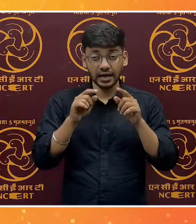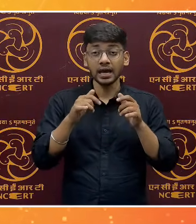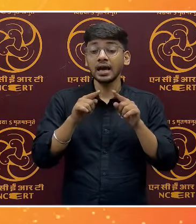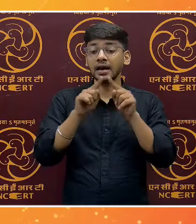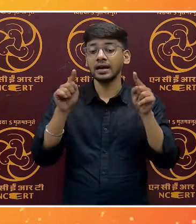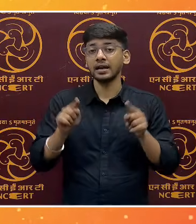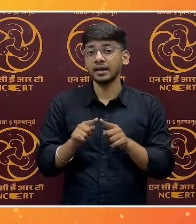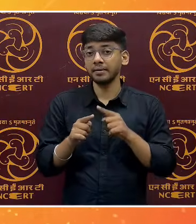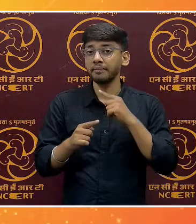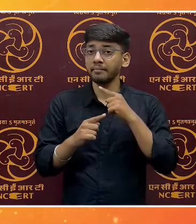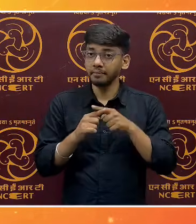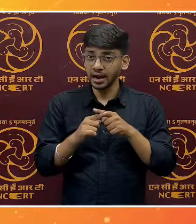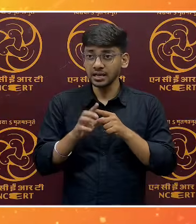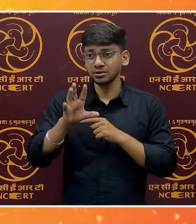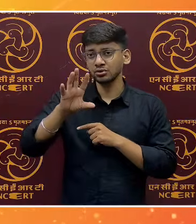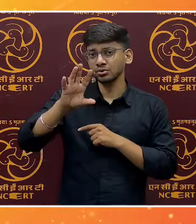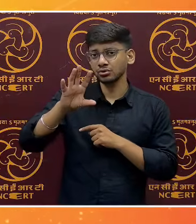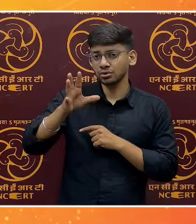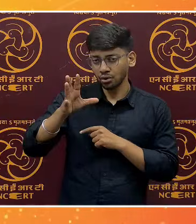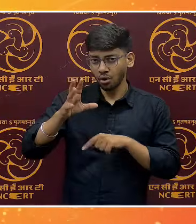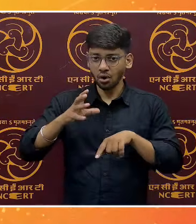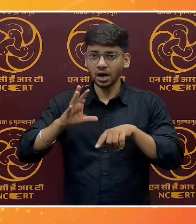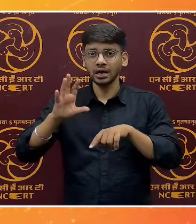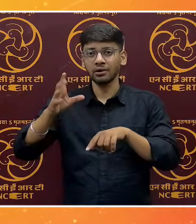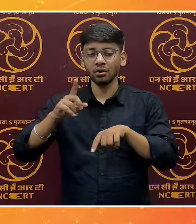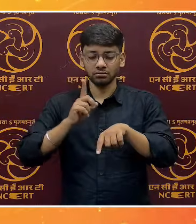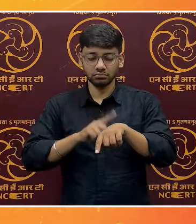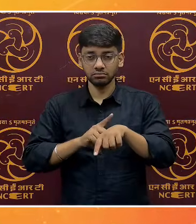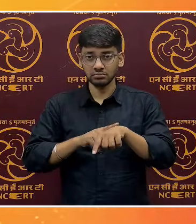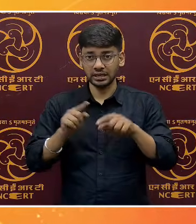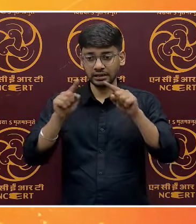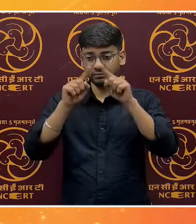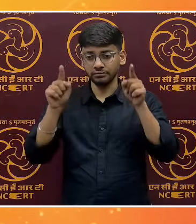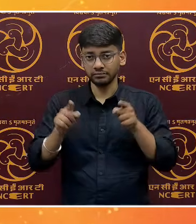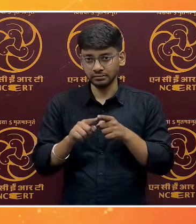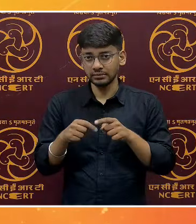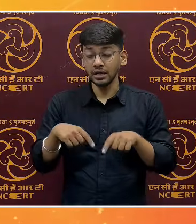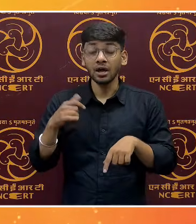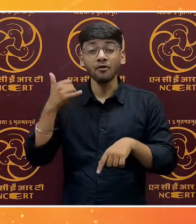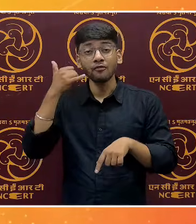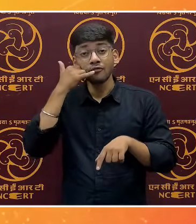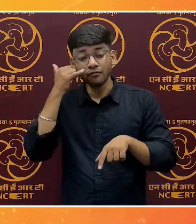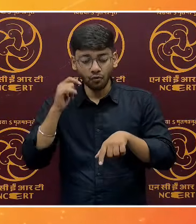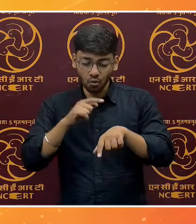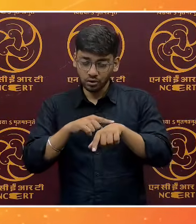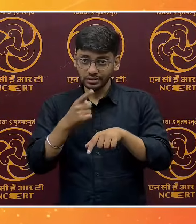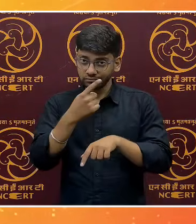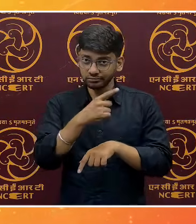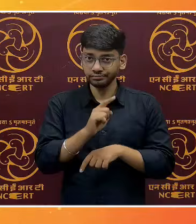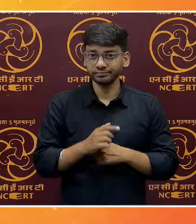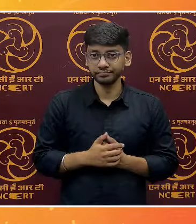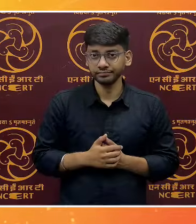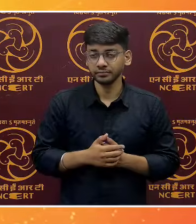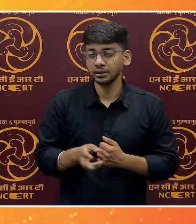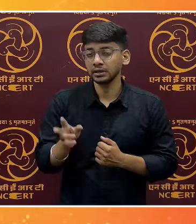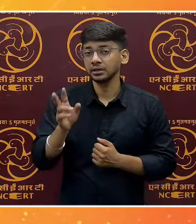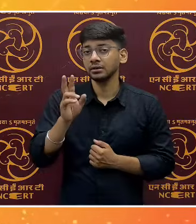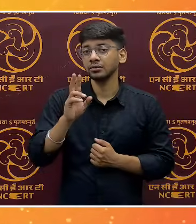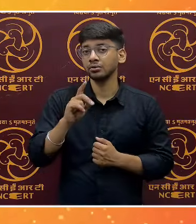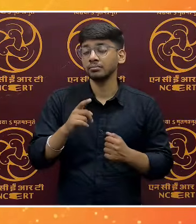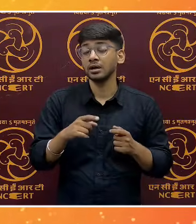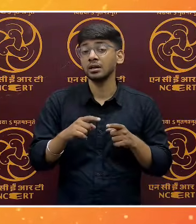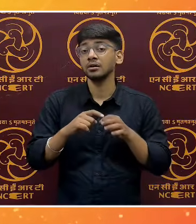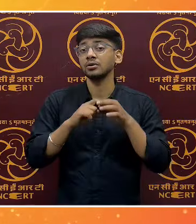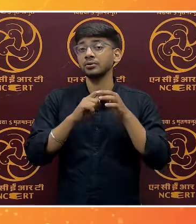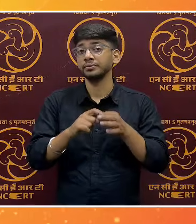and the clock face is again not the rectangular shape. So mobile screen is the example. Again the next question